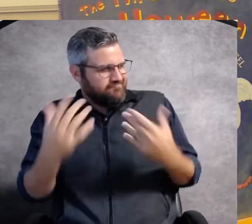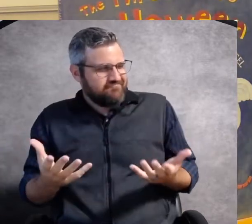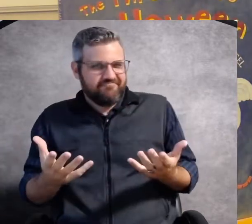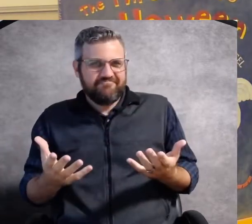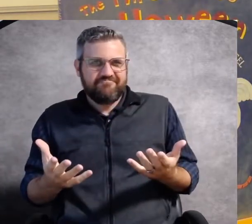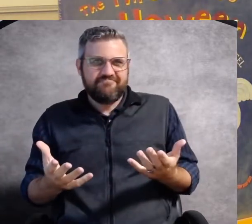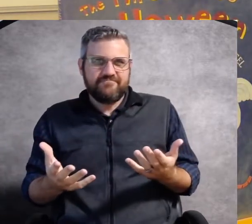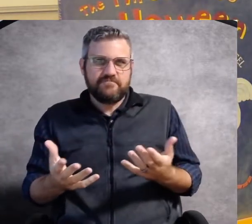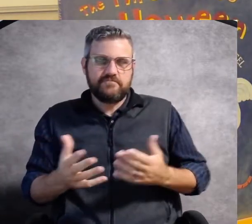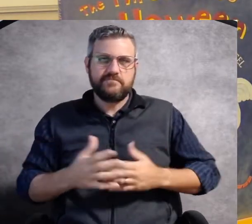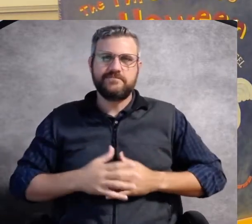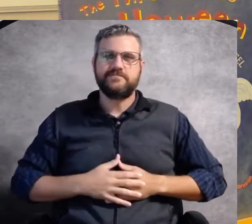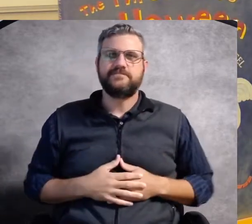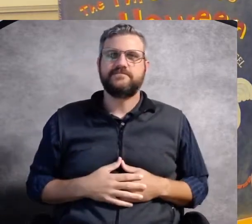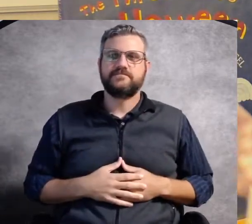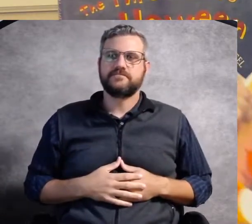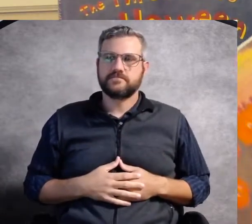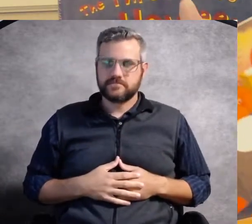Halloween?